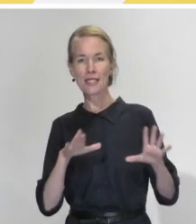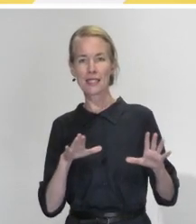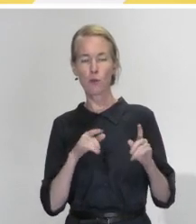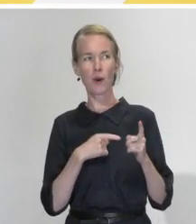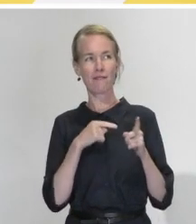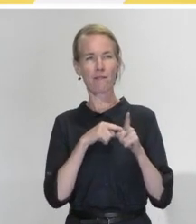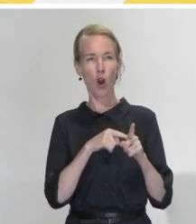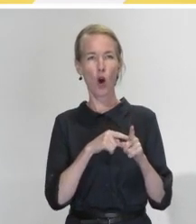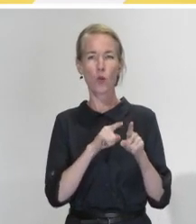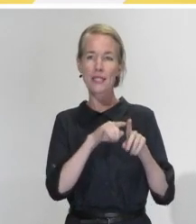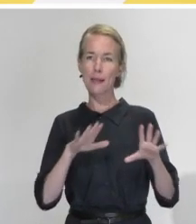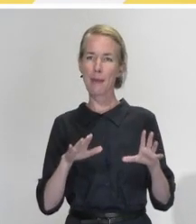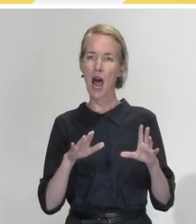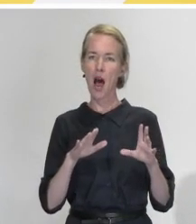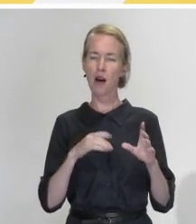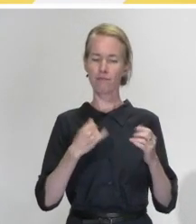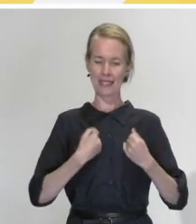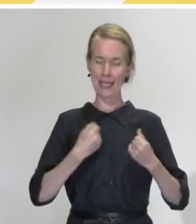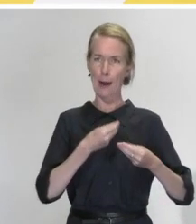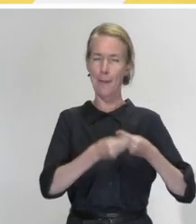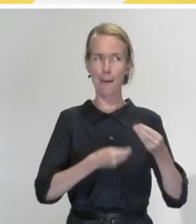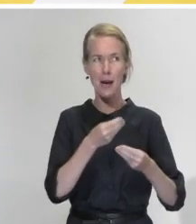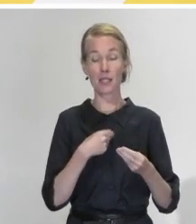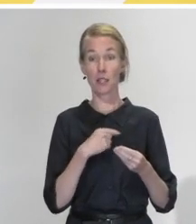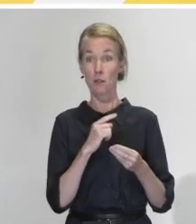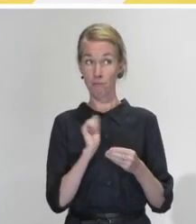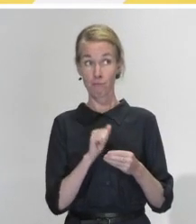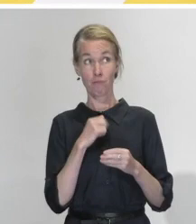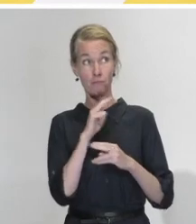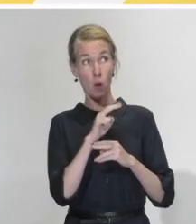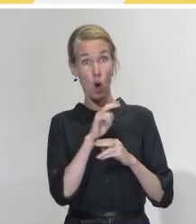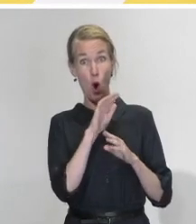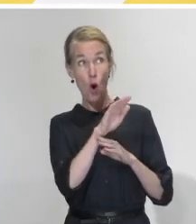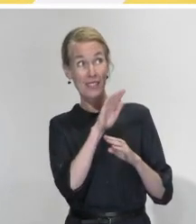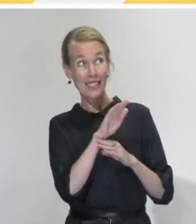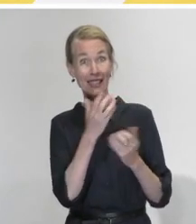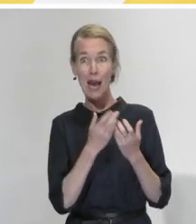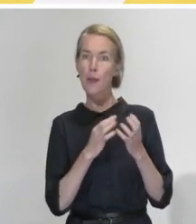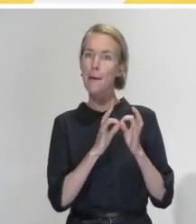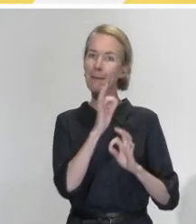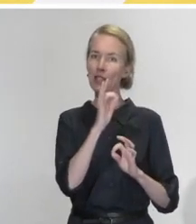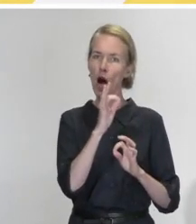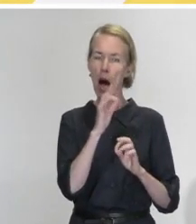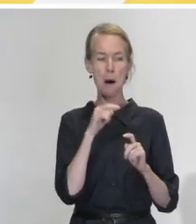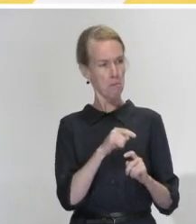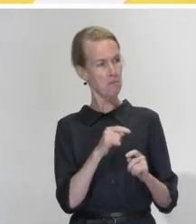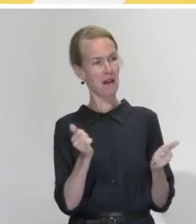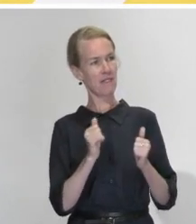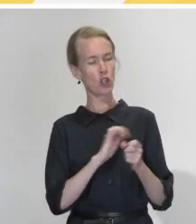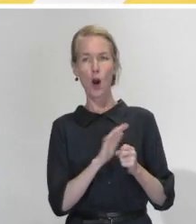diseases. We're continuing to watch international developments closely, and we're very much in line with